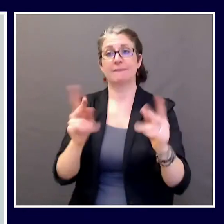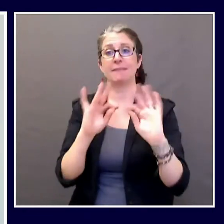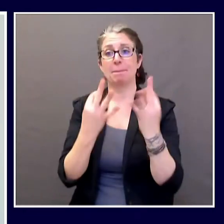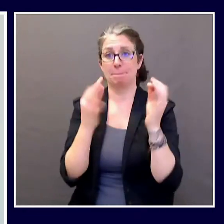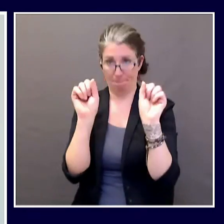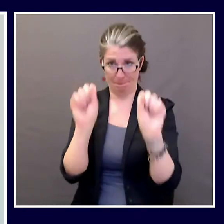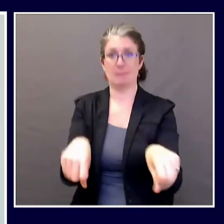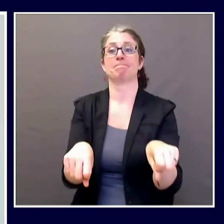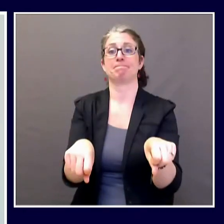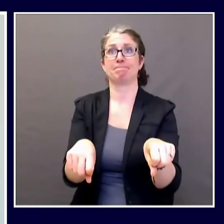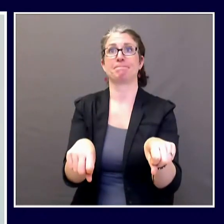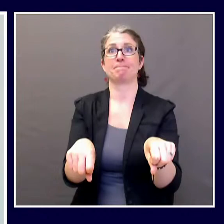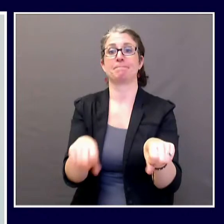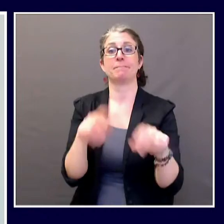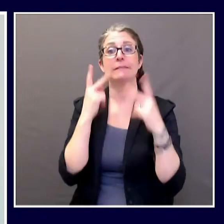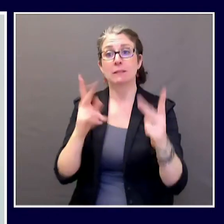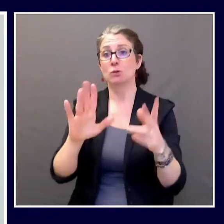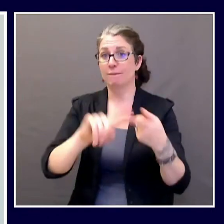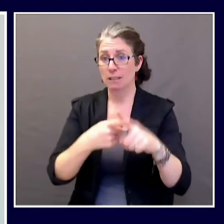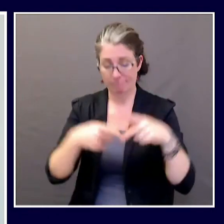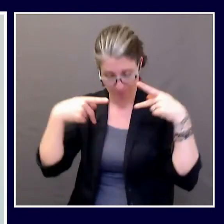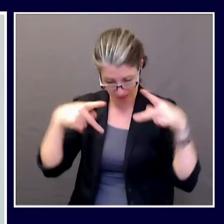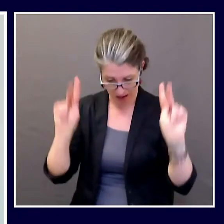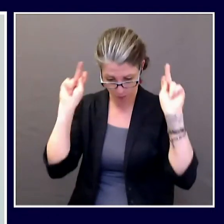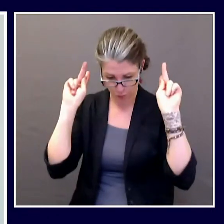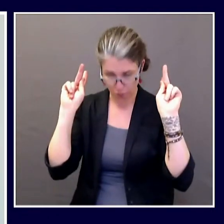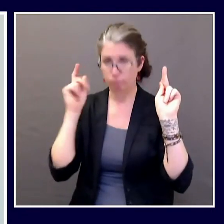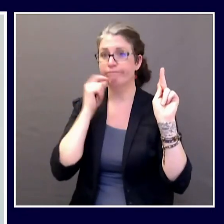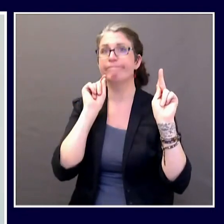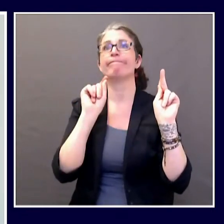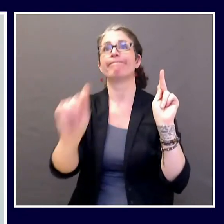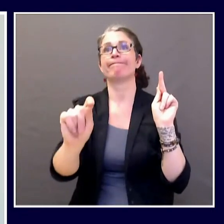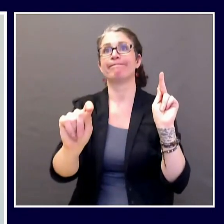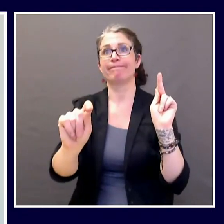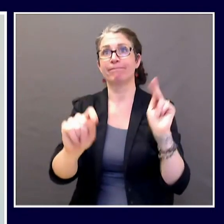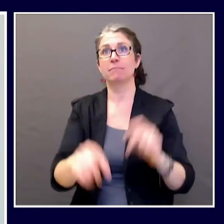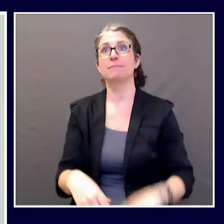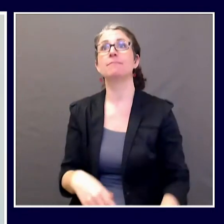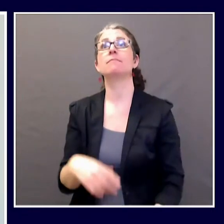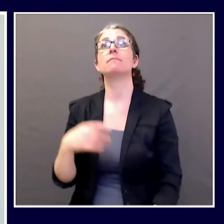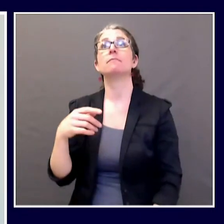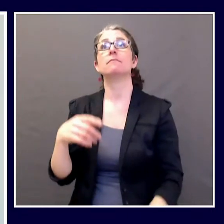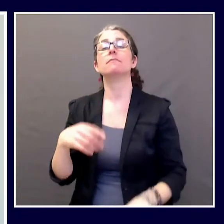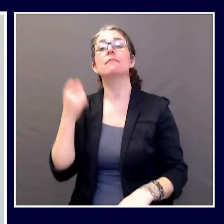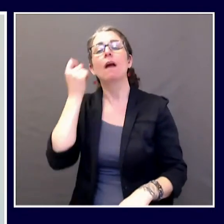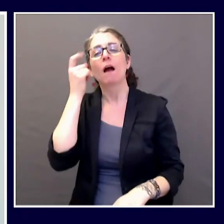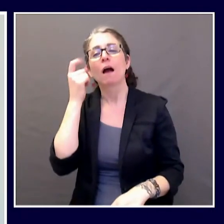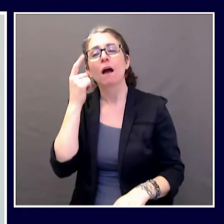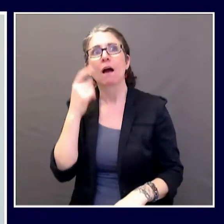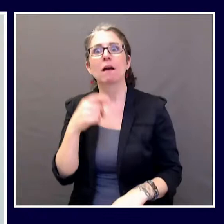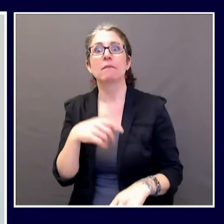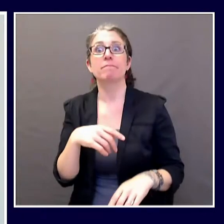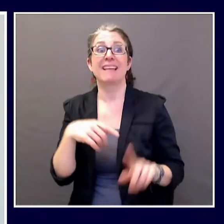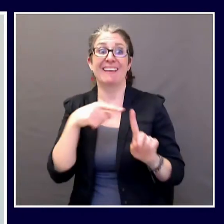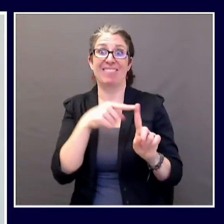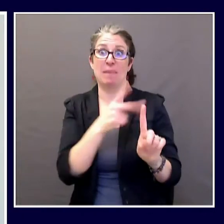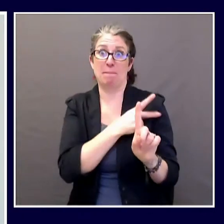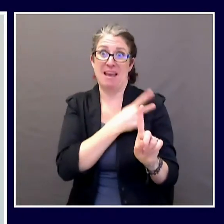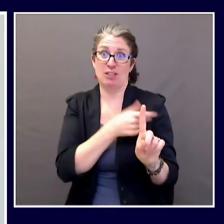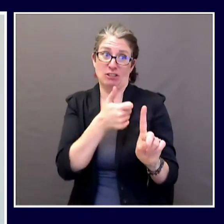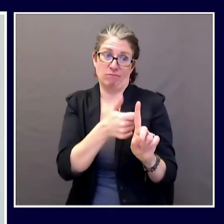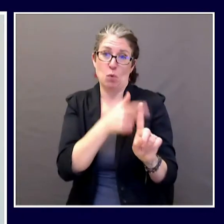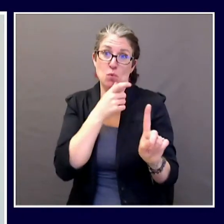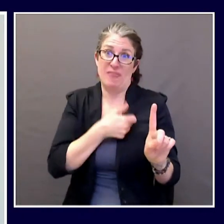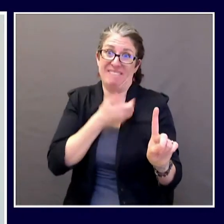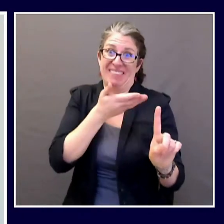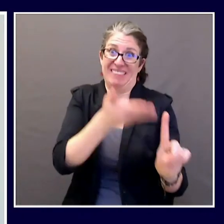that resident has COVID-19, that resident is in quarantine or isolation, or in the case of an